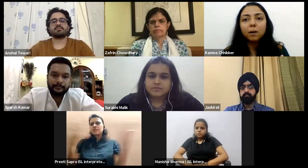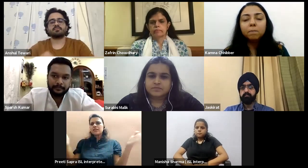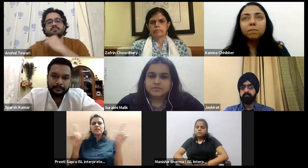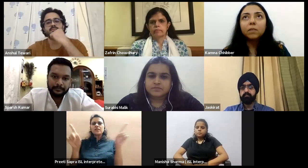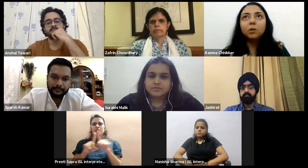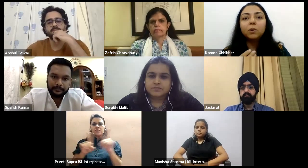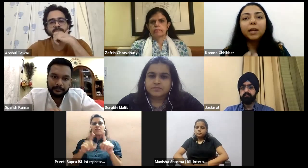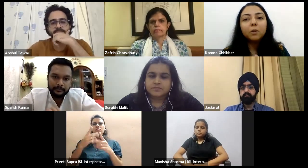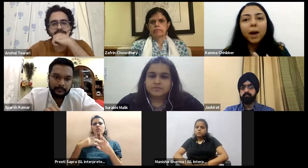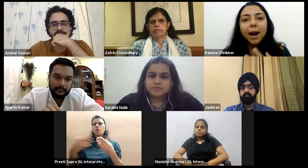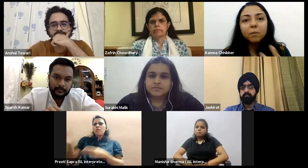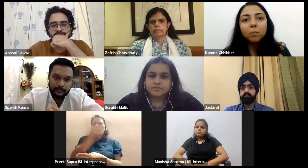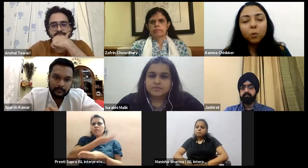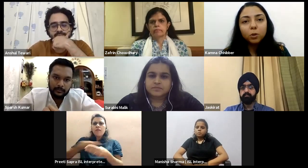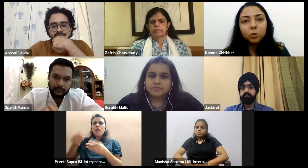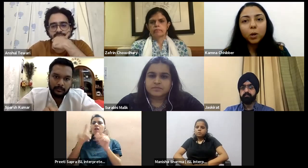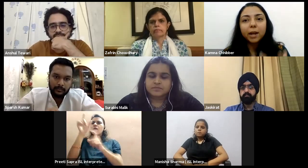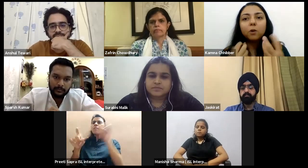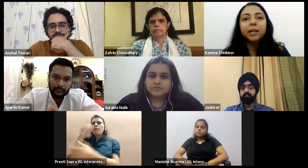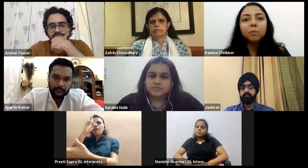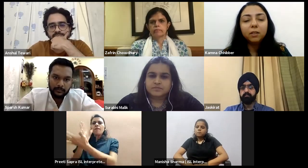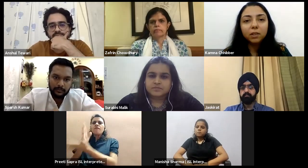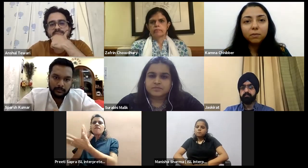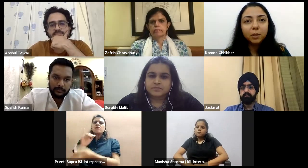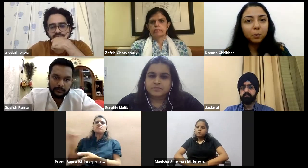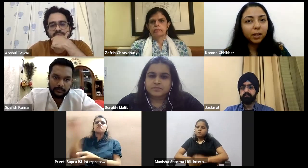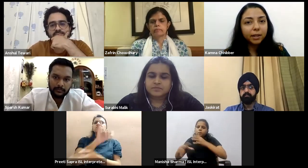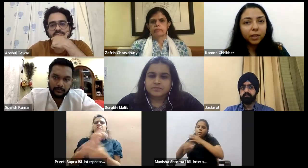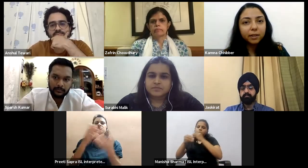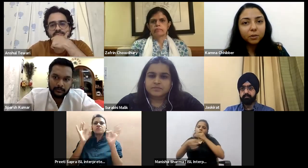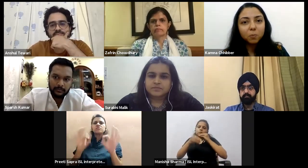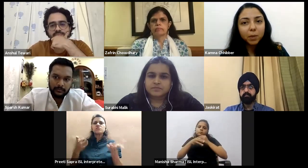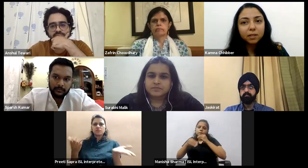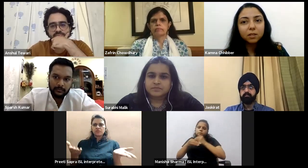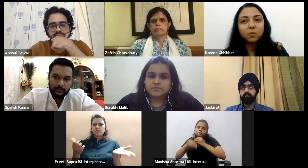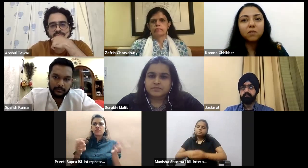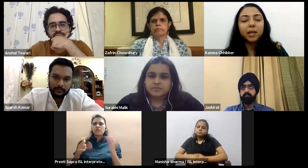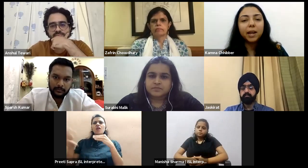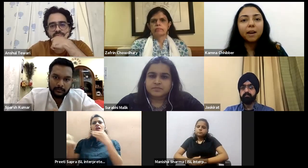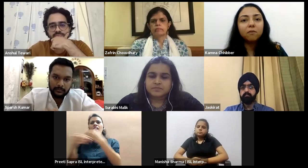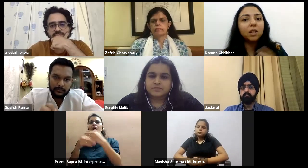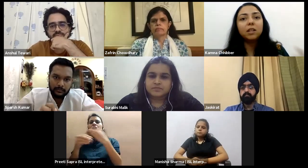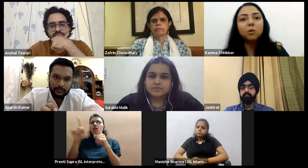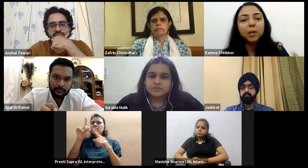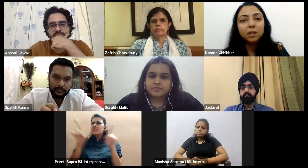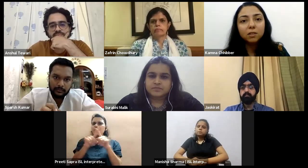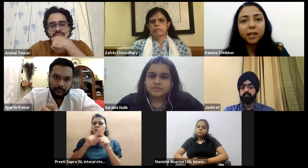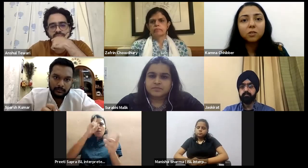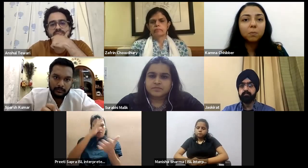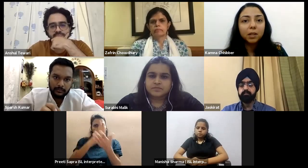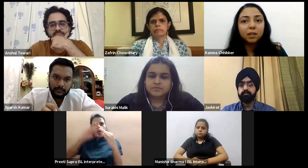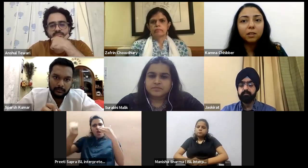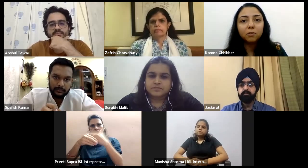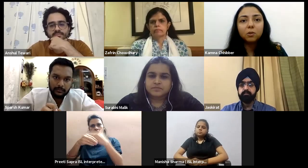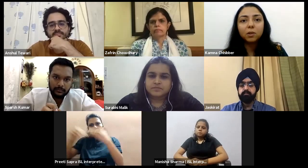who tend to add more to what I already believe in. We don't like to get into spaces where we may have varying opinions, right?